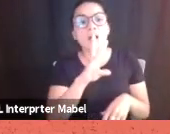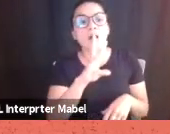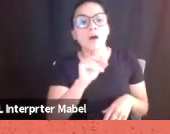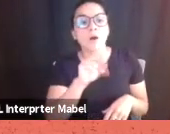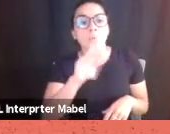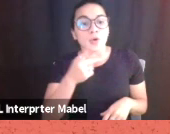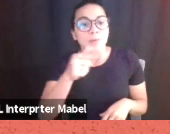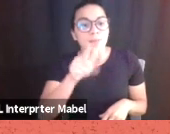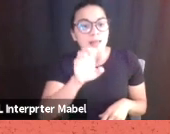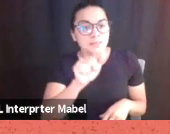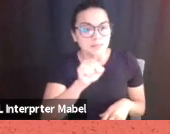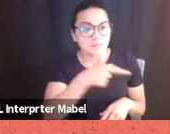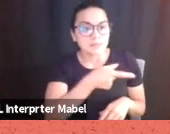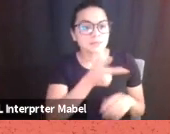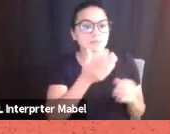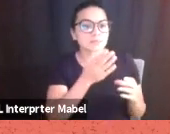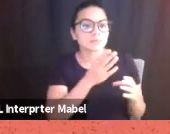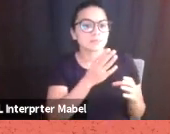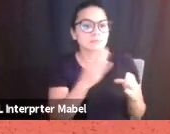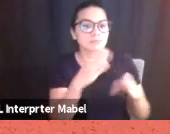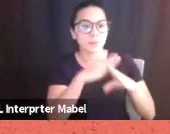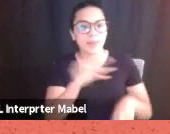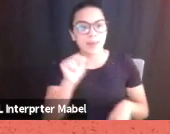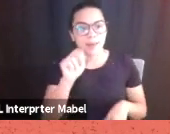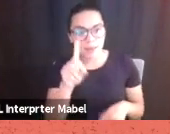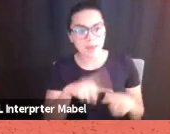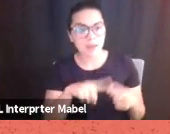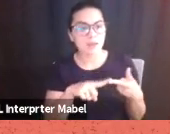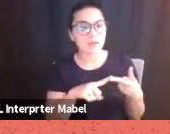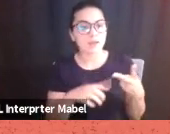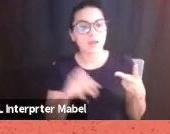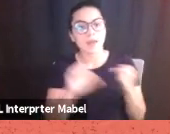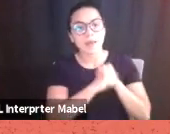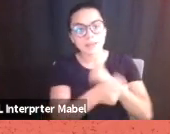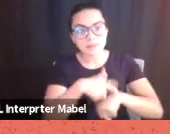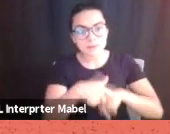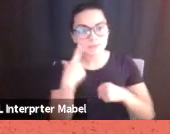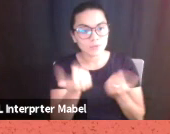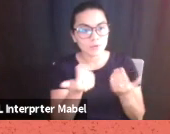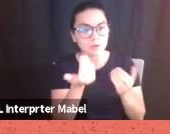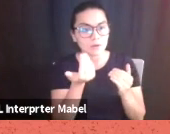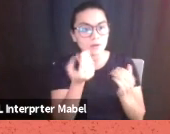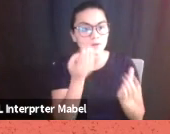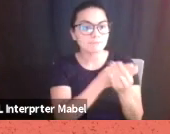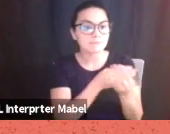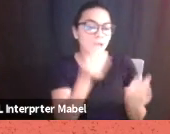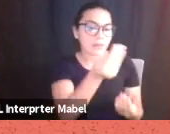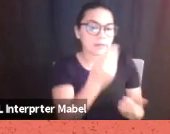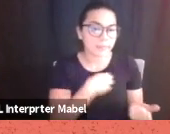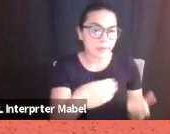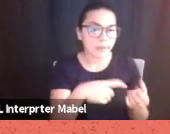same as our results, comprehensive sex ed. Healthcare was the training of providers. Safe living,